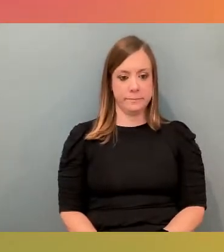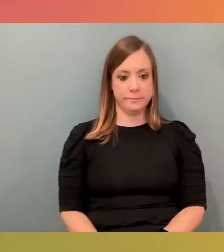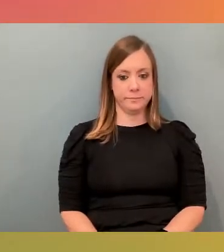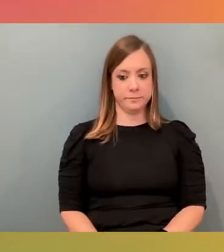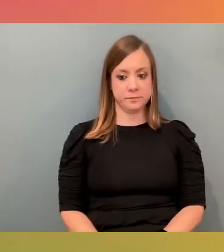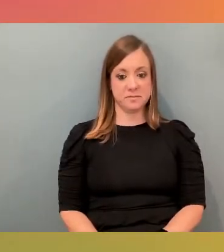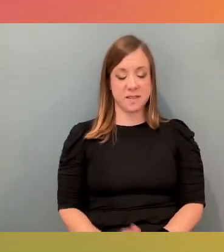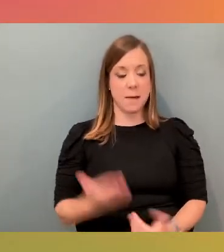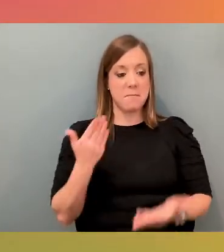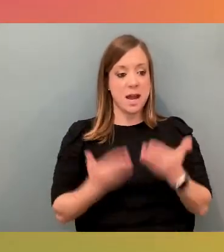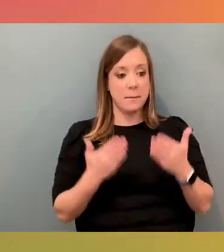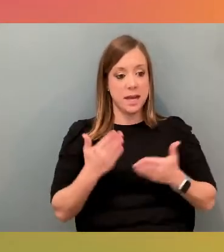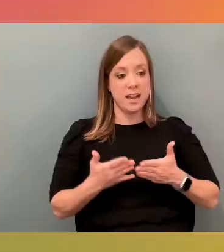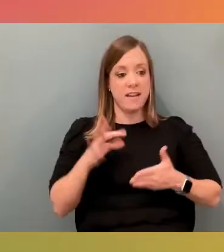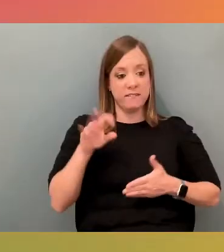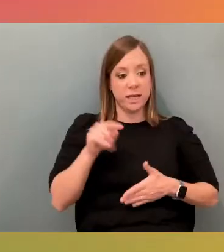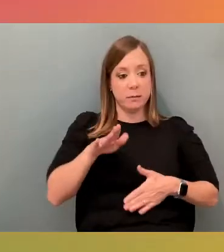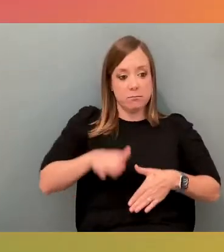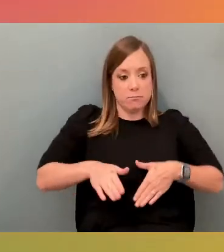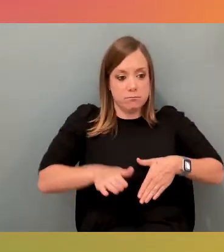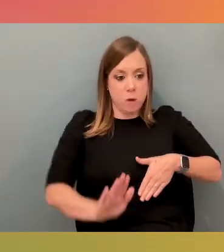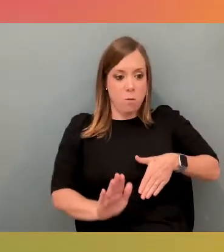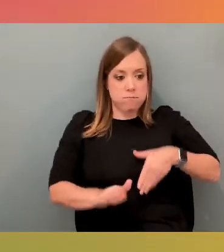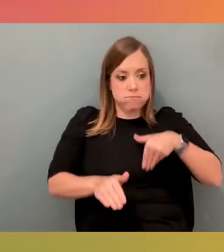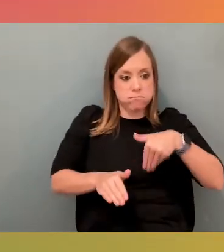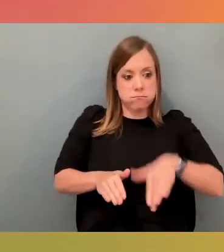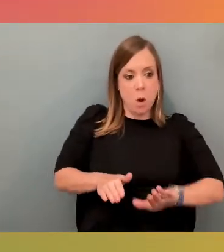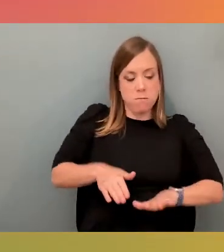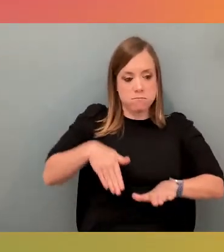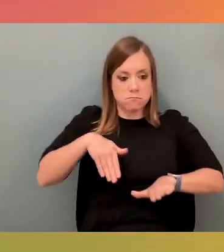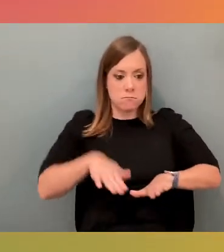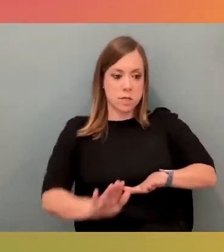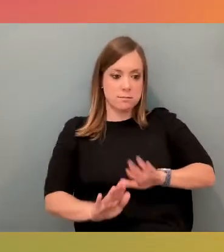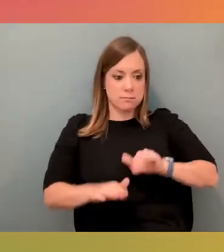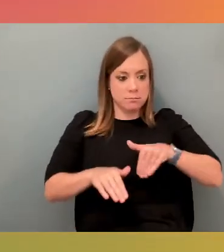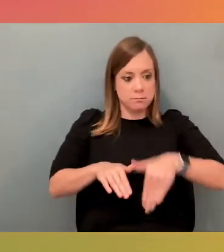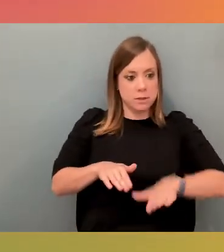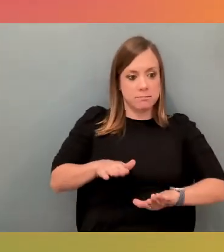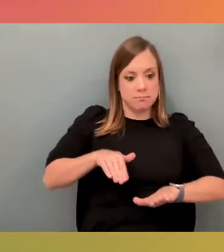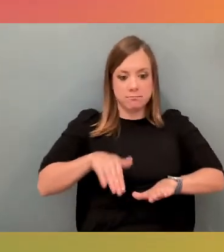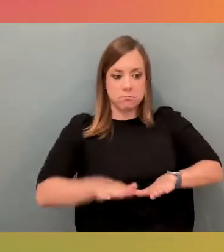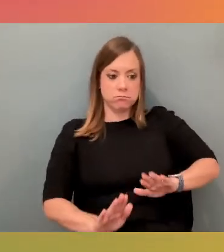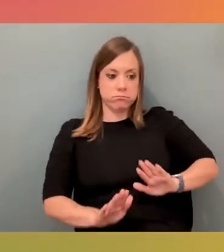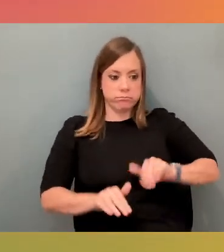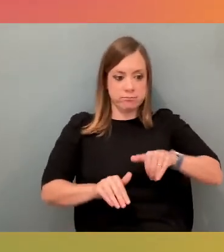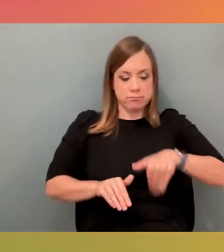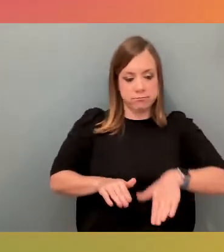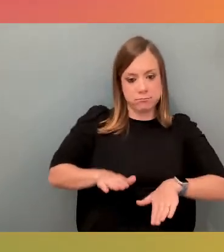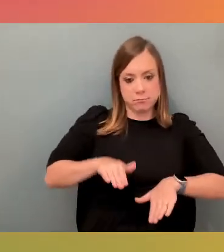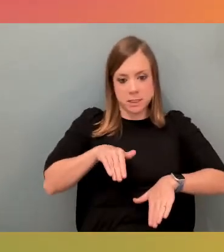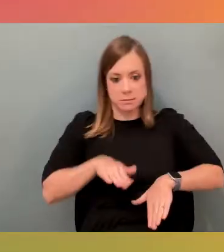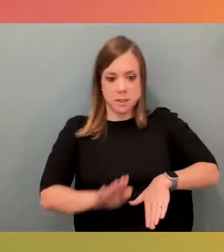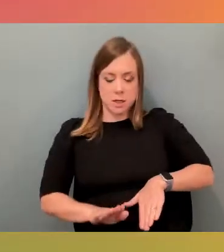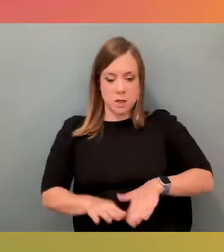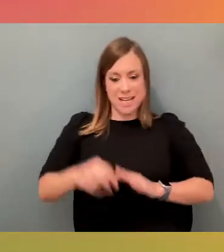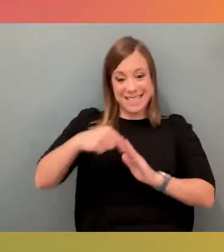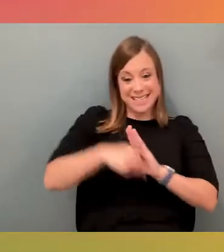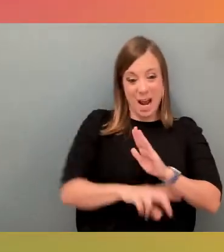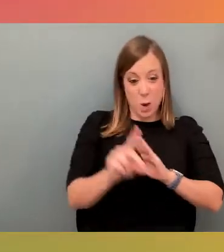the legs, right? This is our first down dog of the practice. Spread those fingers